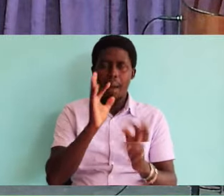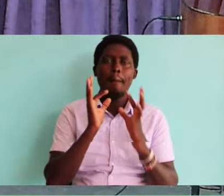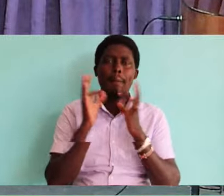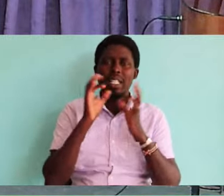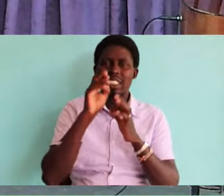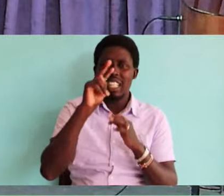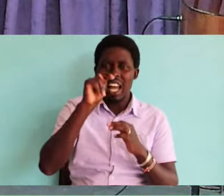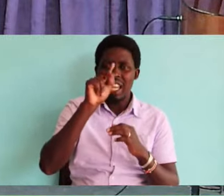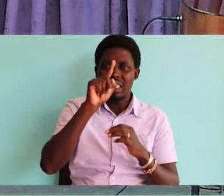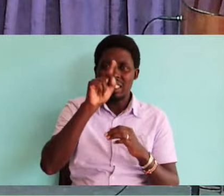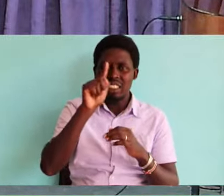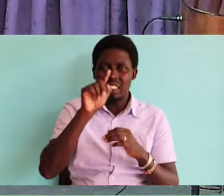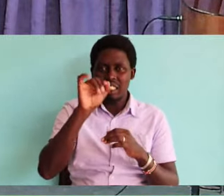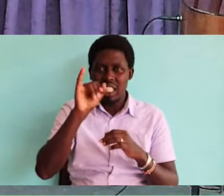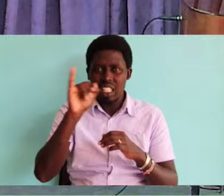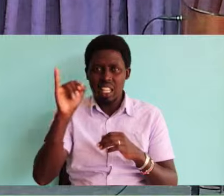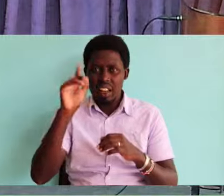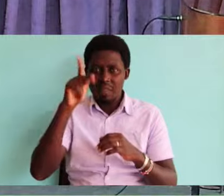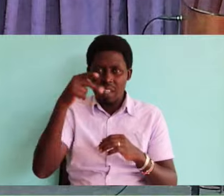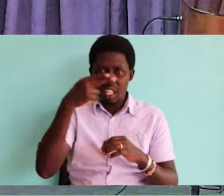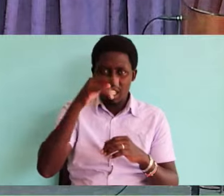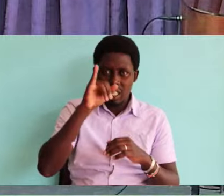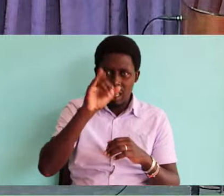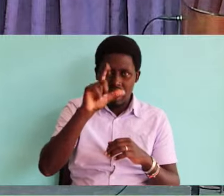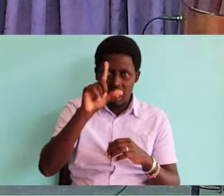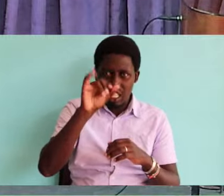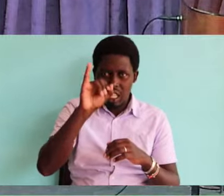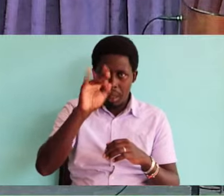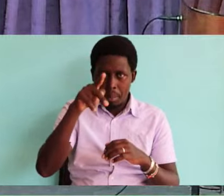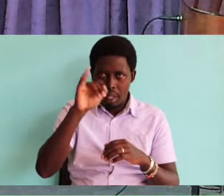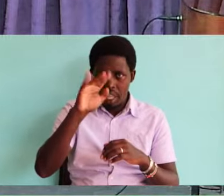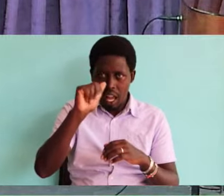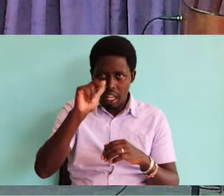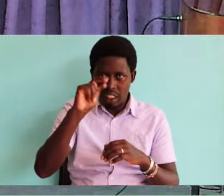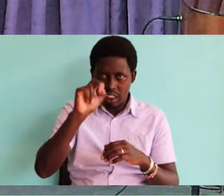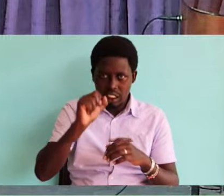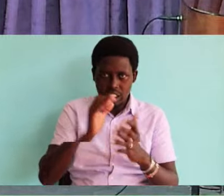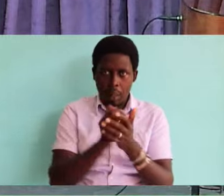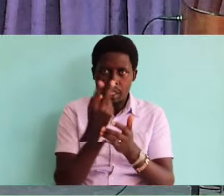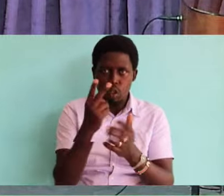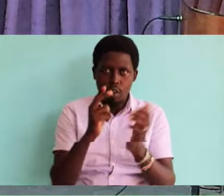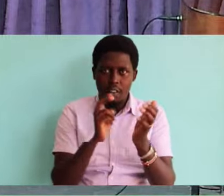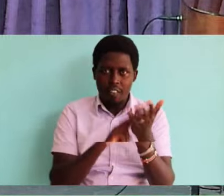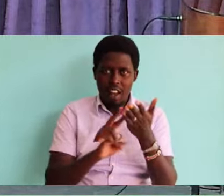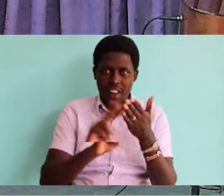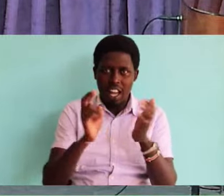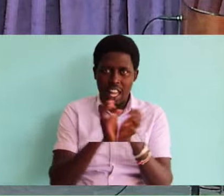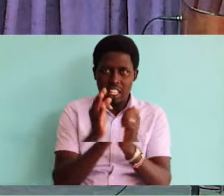us through Philippians chapter 2, verse 19 to 30. And we saw